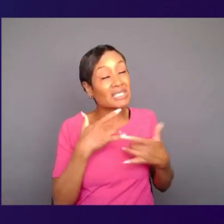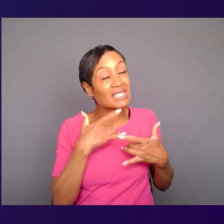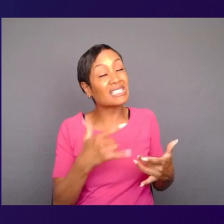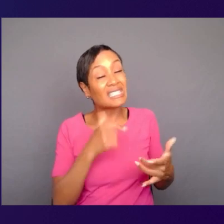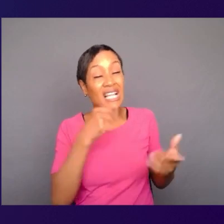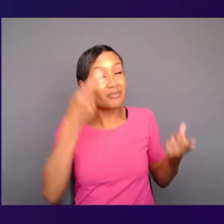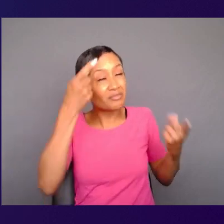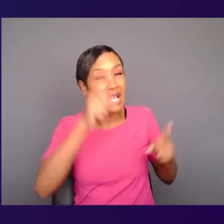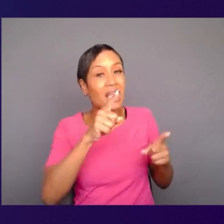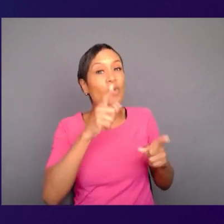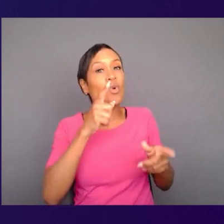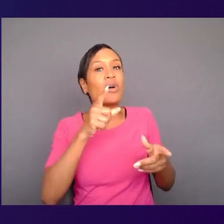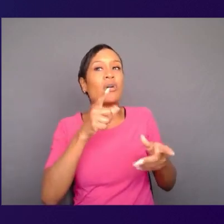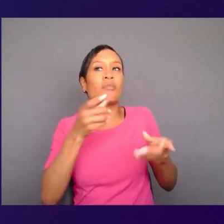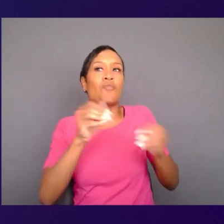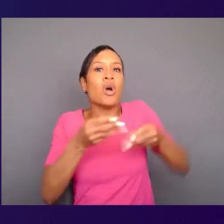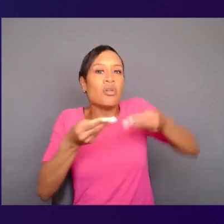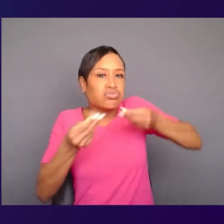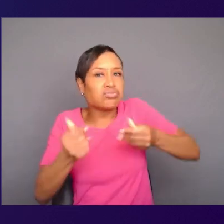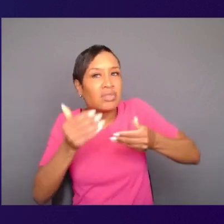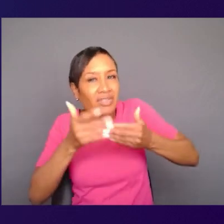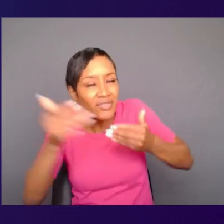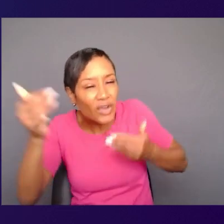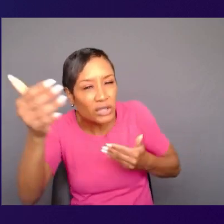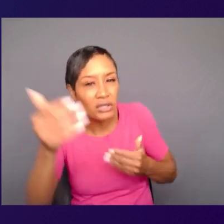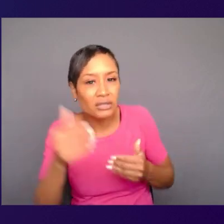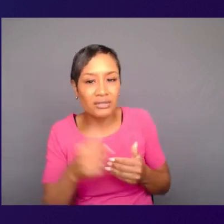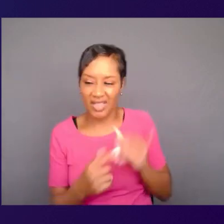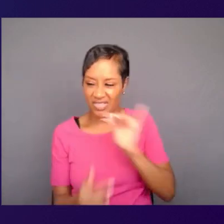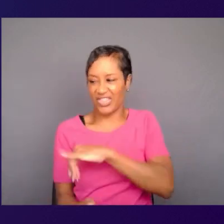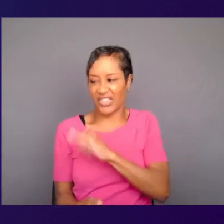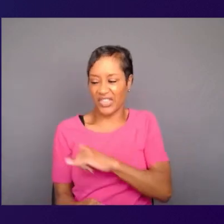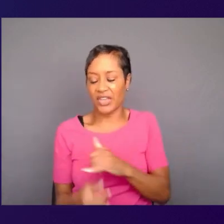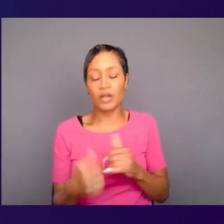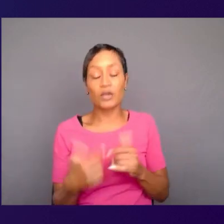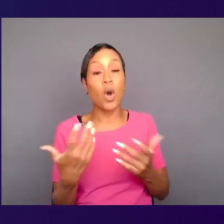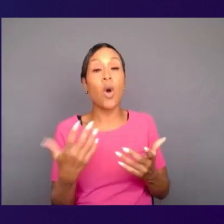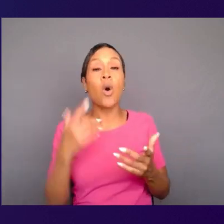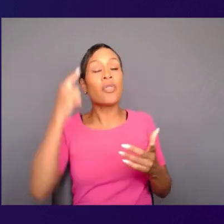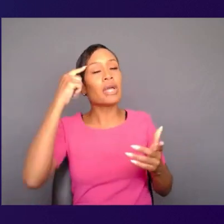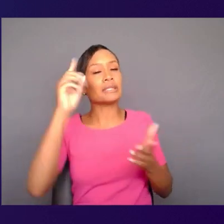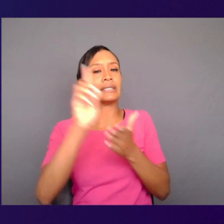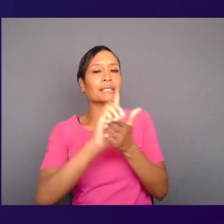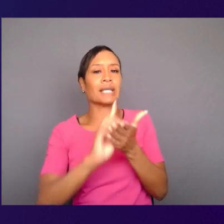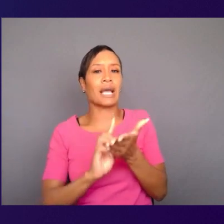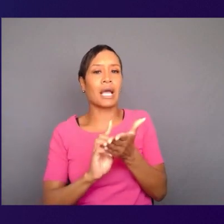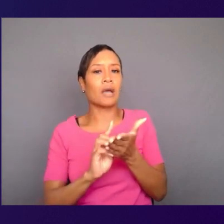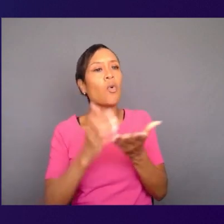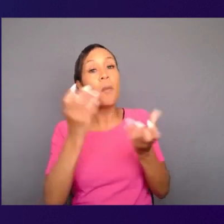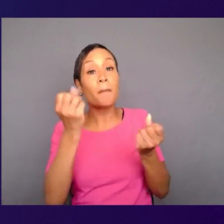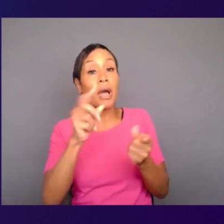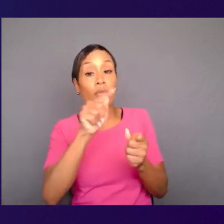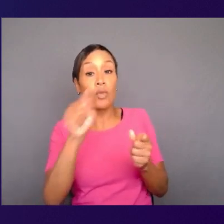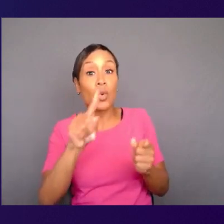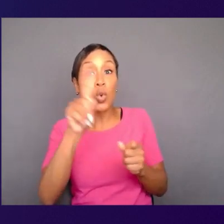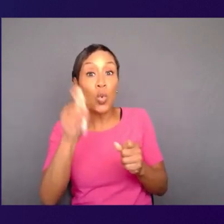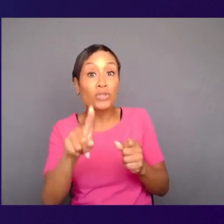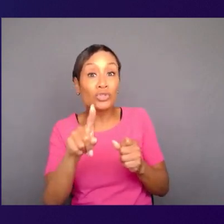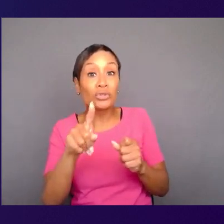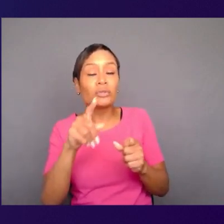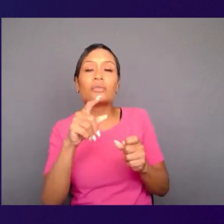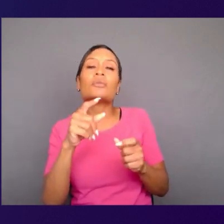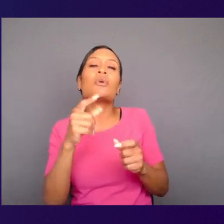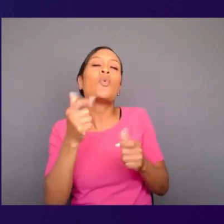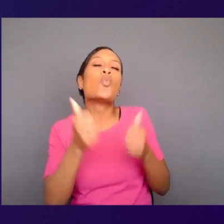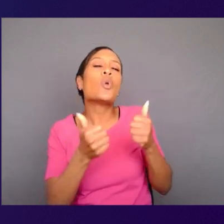long run. So Exactly. when you take that approach in really taking a design approach in these exams, because a lot of questions are based around what is the